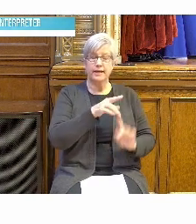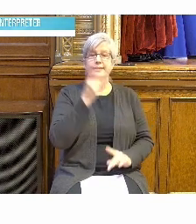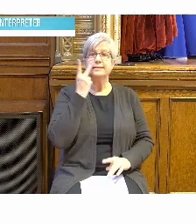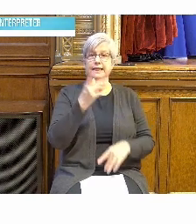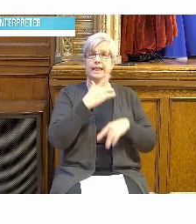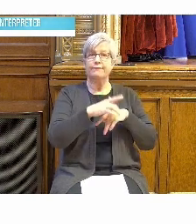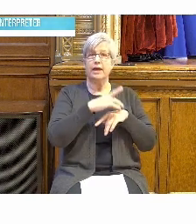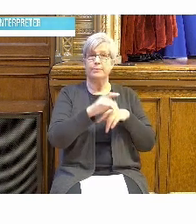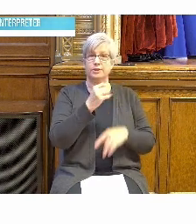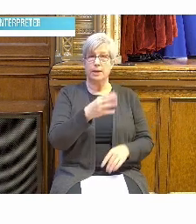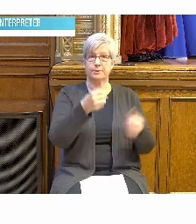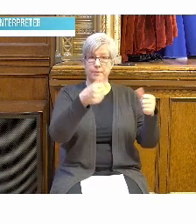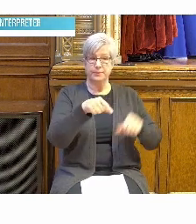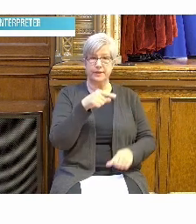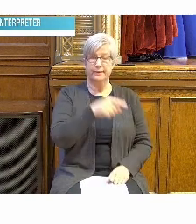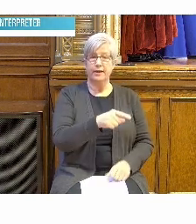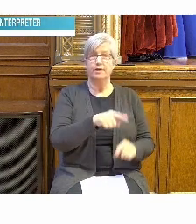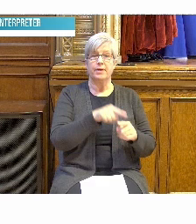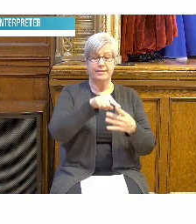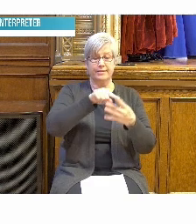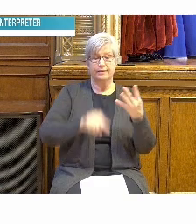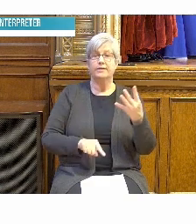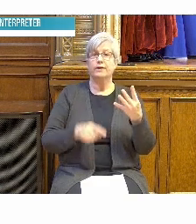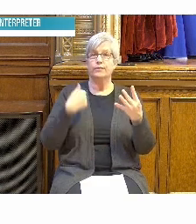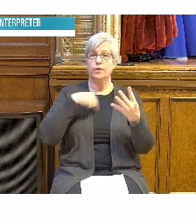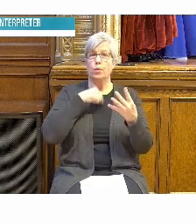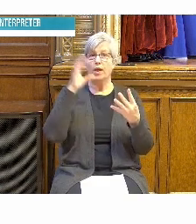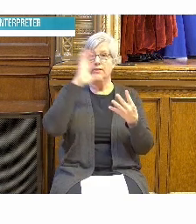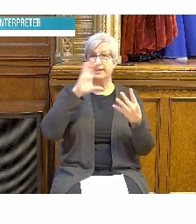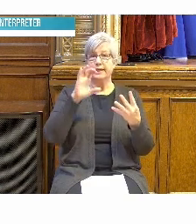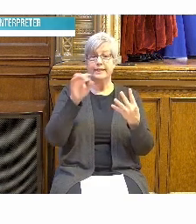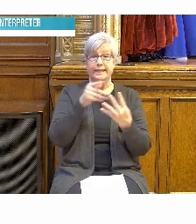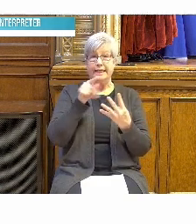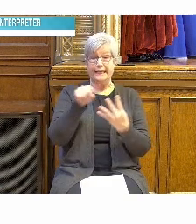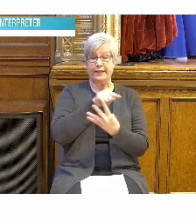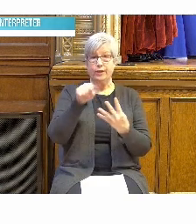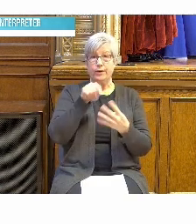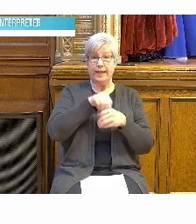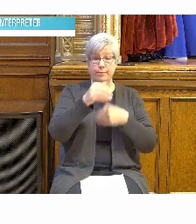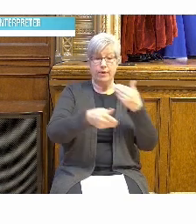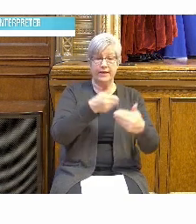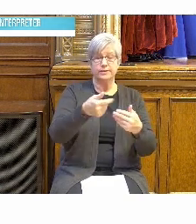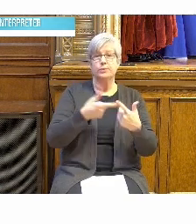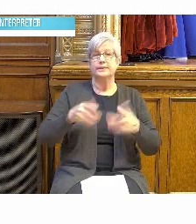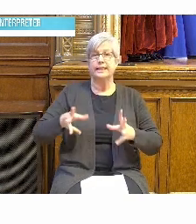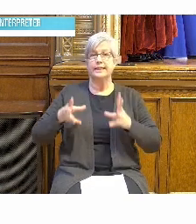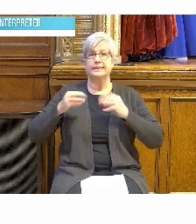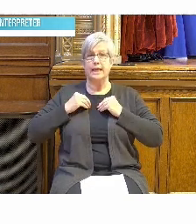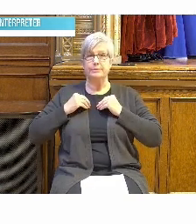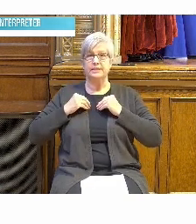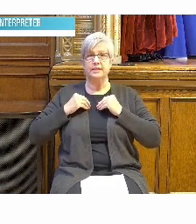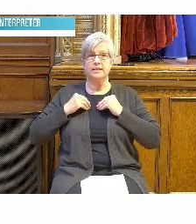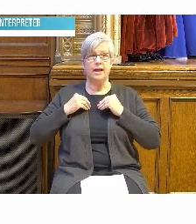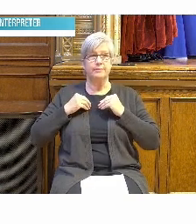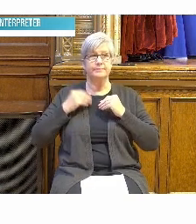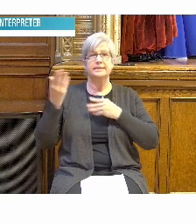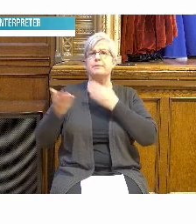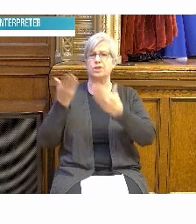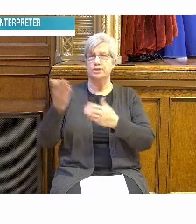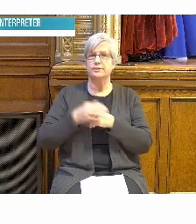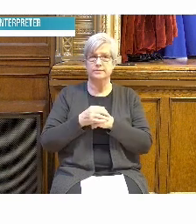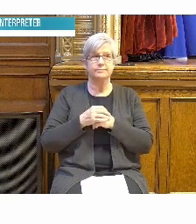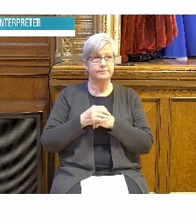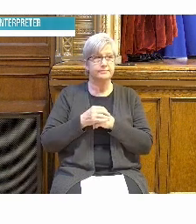opportunities on the website. But these are the positions that are either in process or we're still accepting submissions